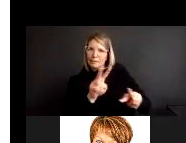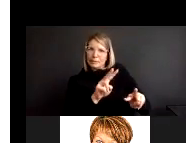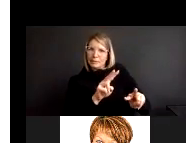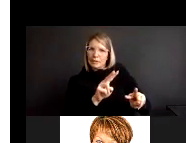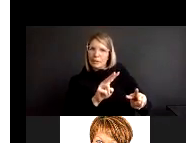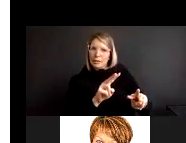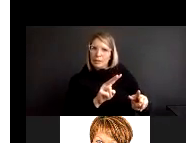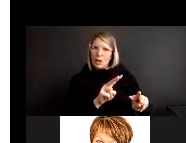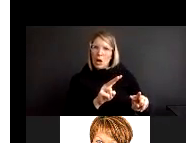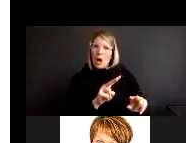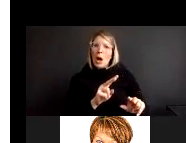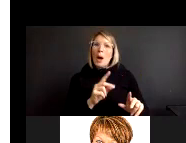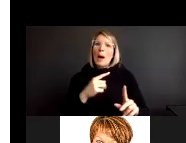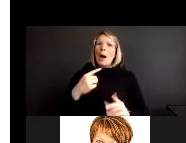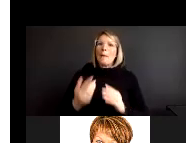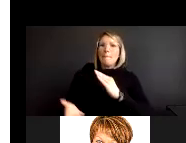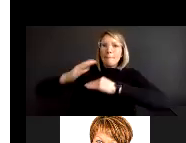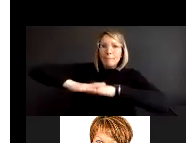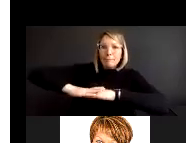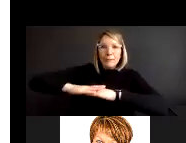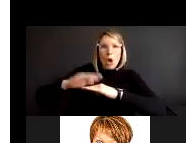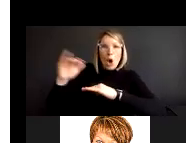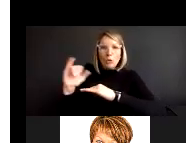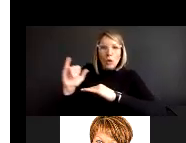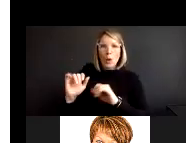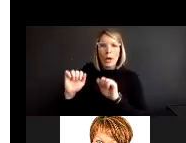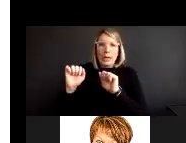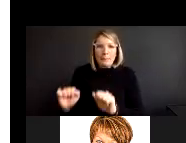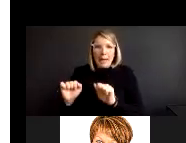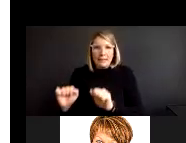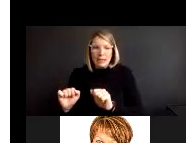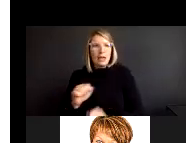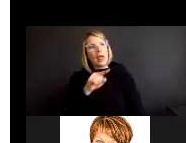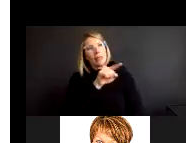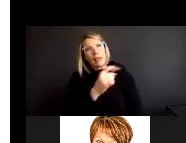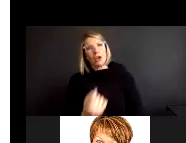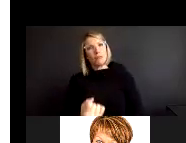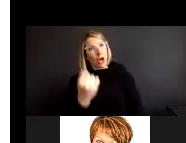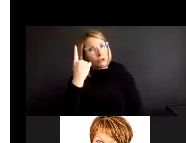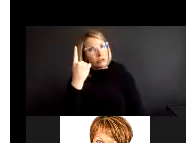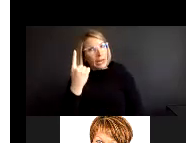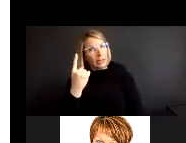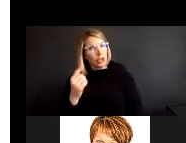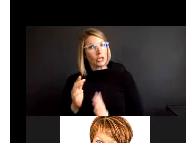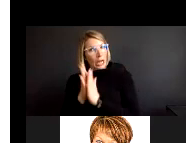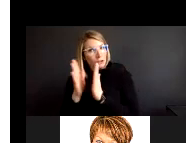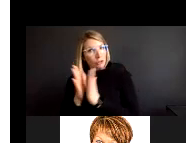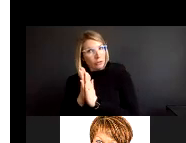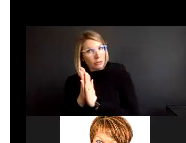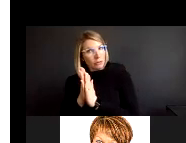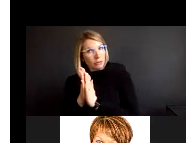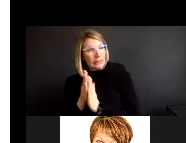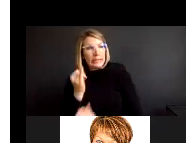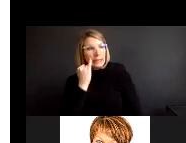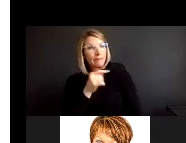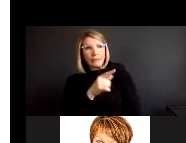really used to try to get at that kind of balance. Does this person understand and appreciate this risk? And if they don't, we